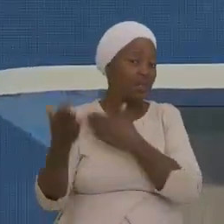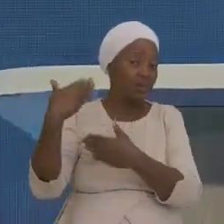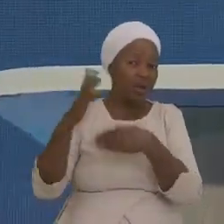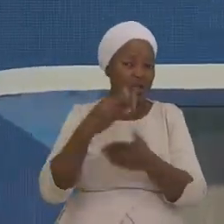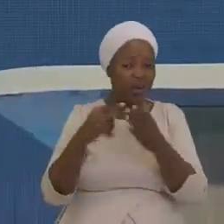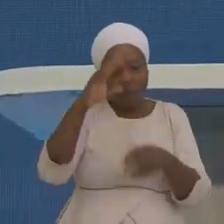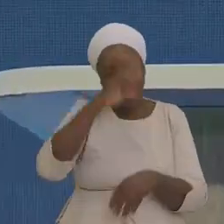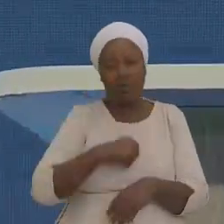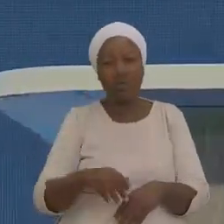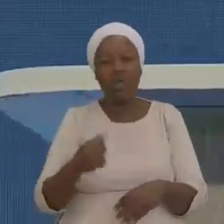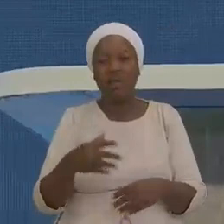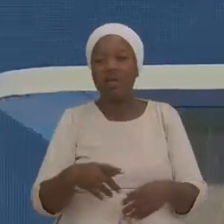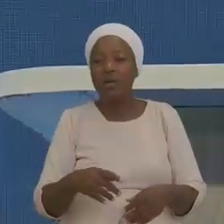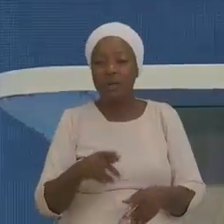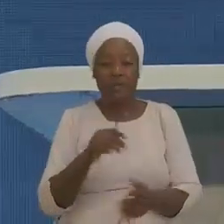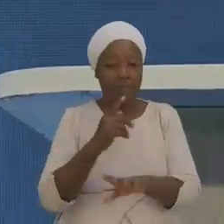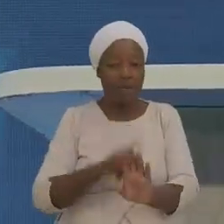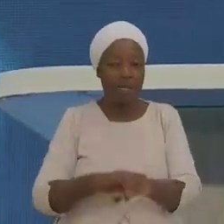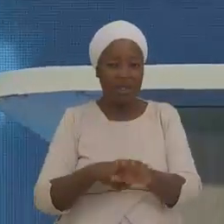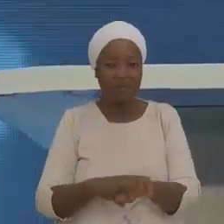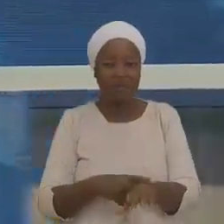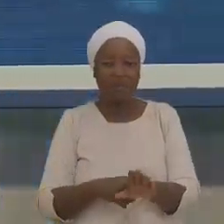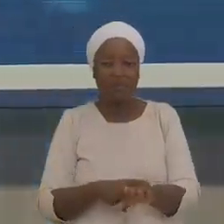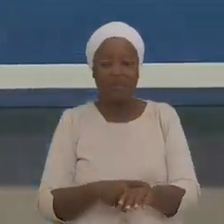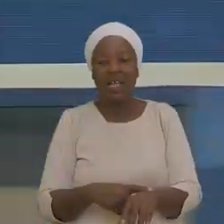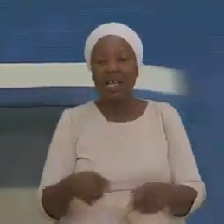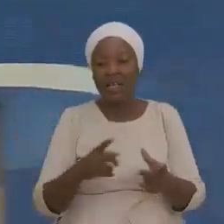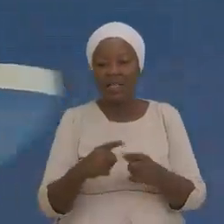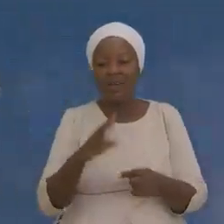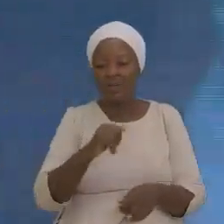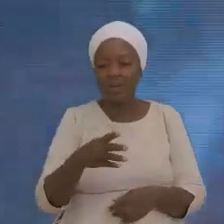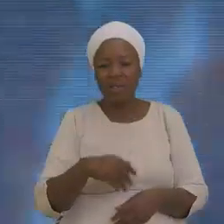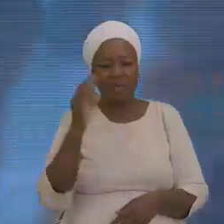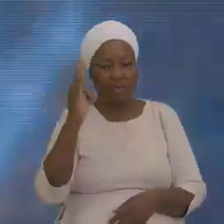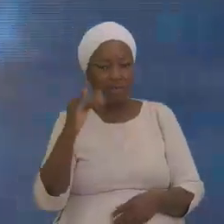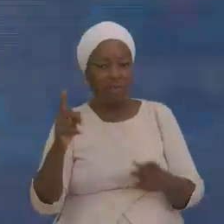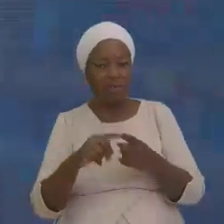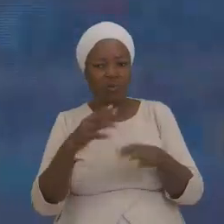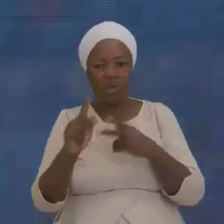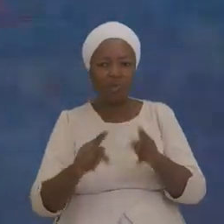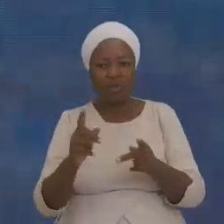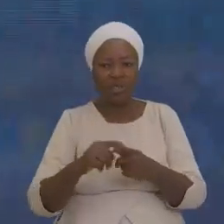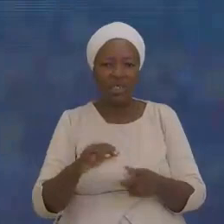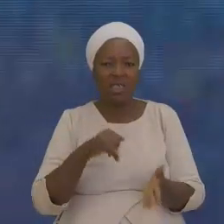was preaching to them, to the audience. It came to the time of